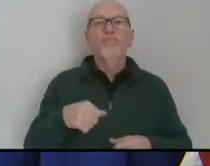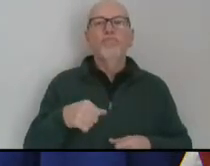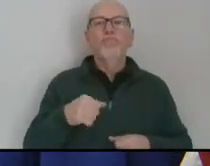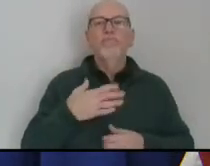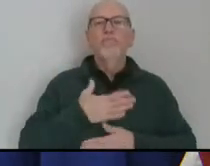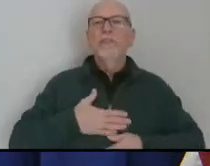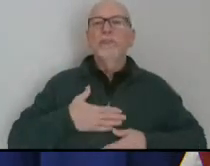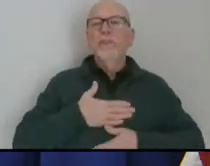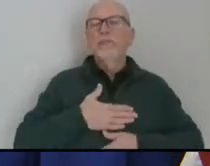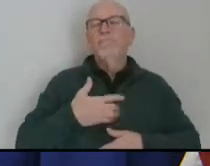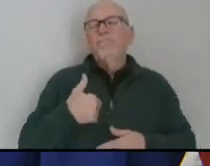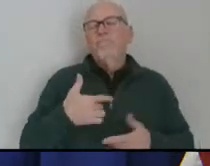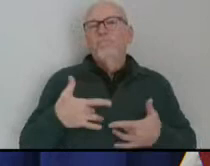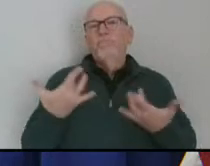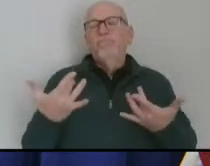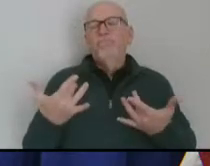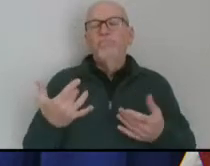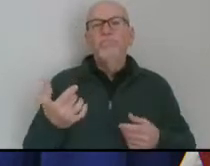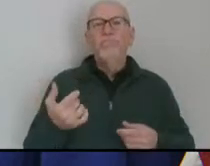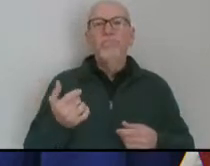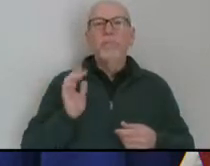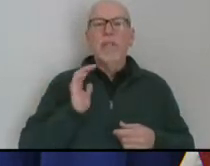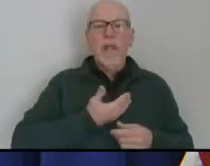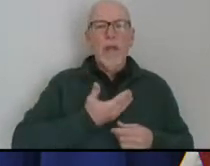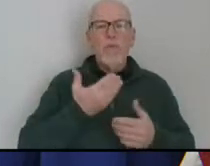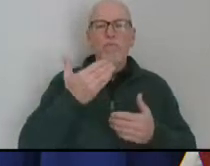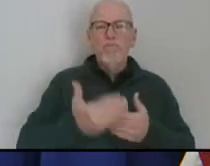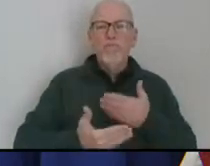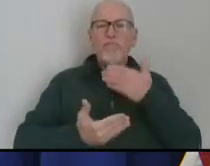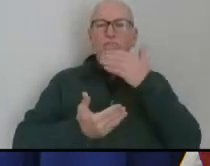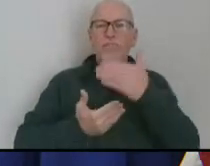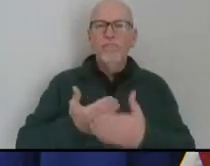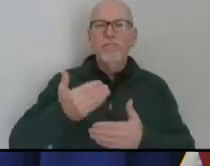pleased that our very methodical kind of